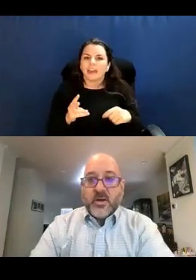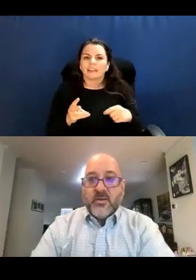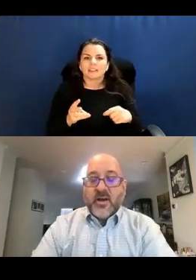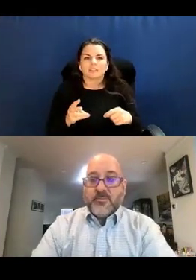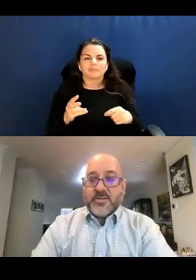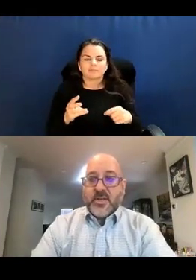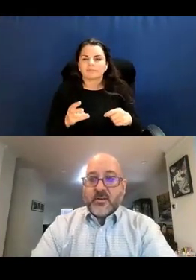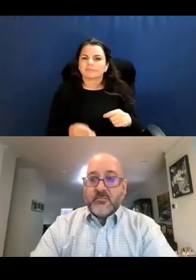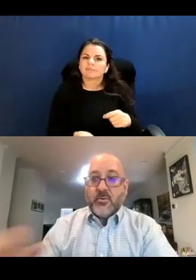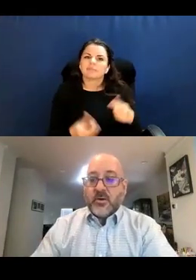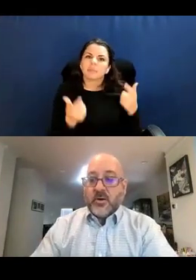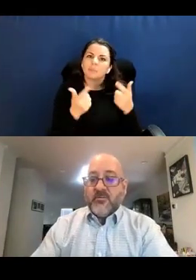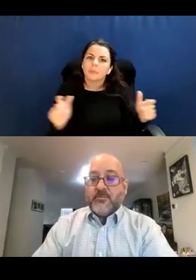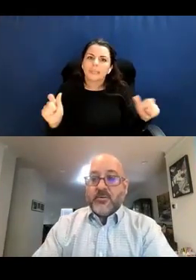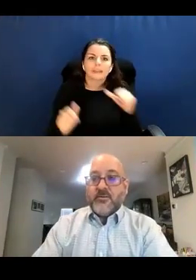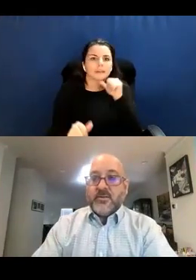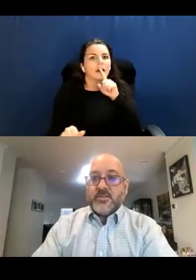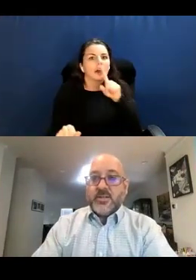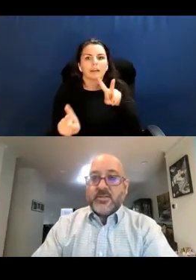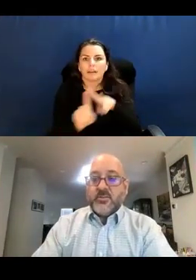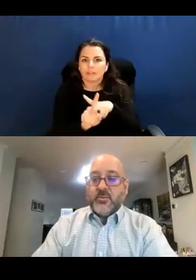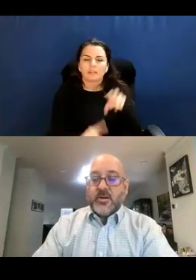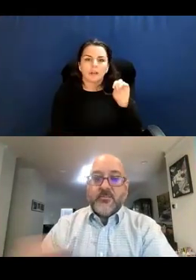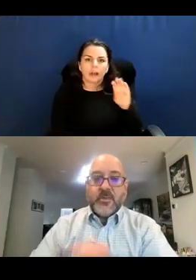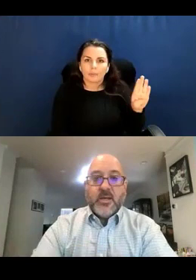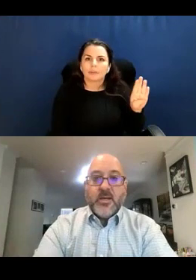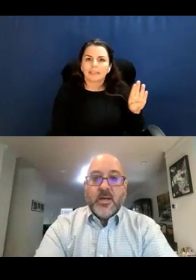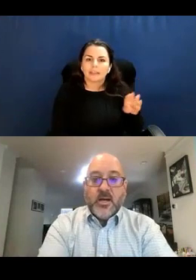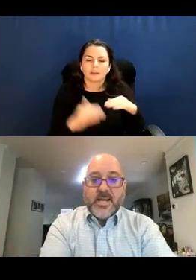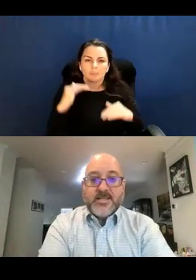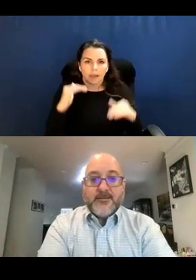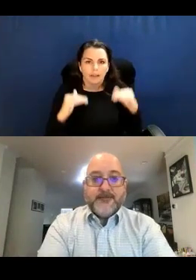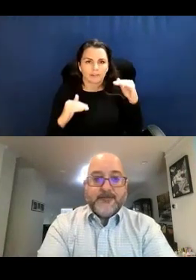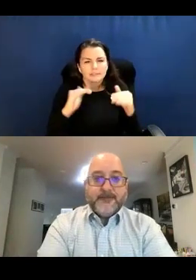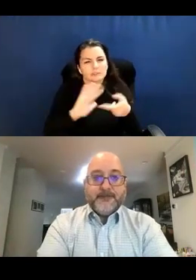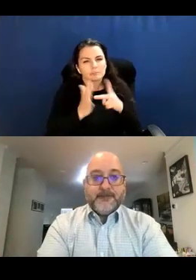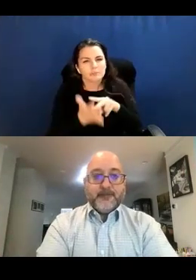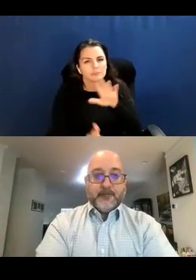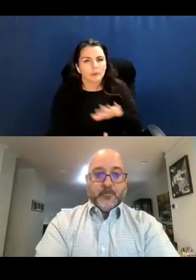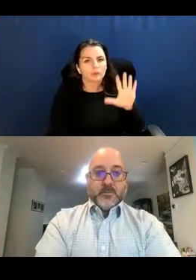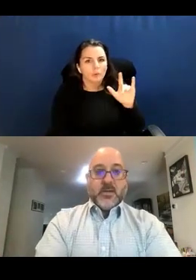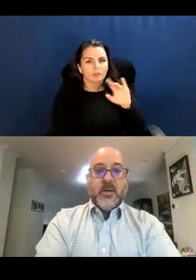defined as 25% or more of the previous year's award. Next slide.